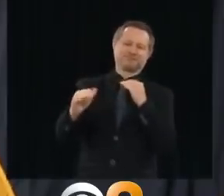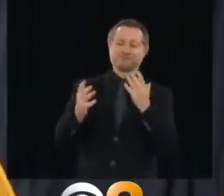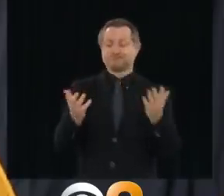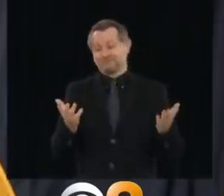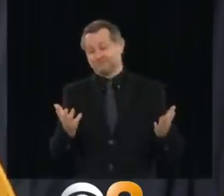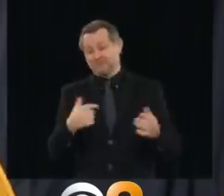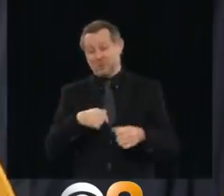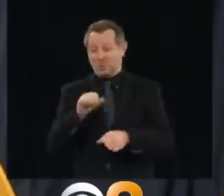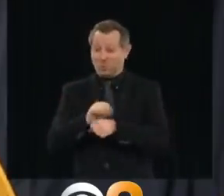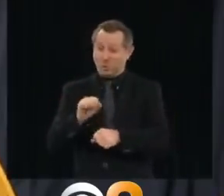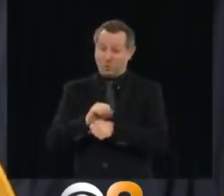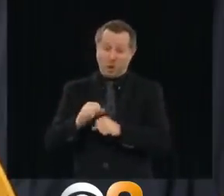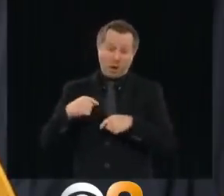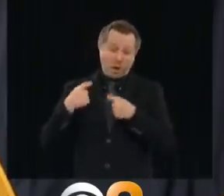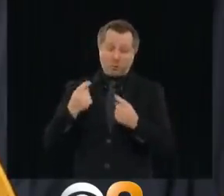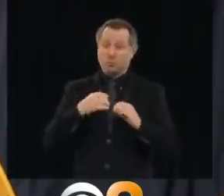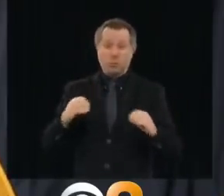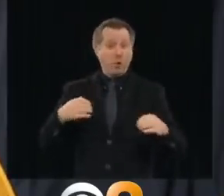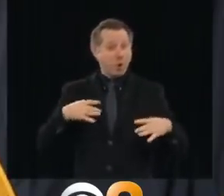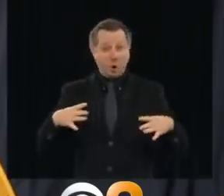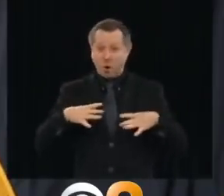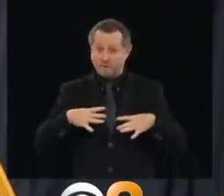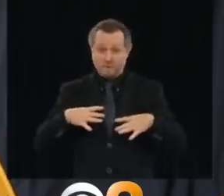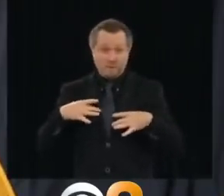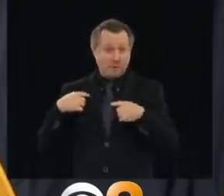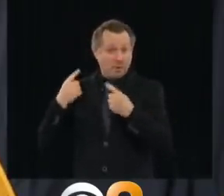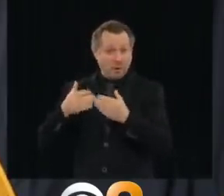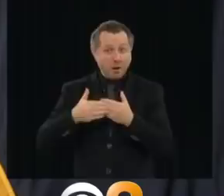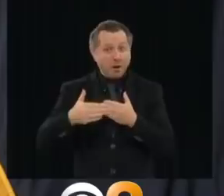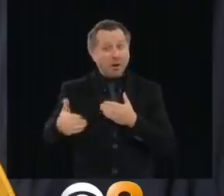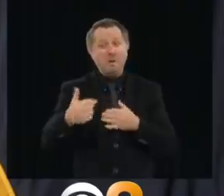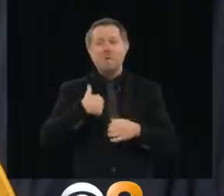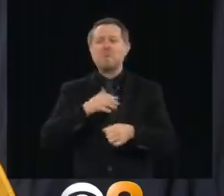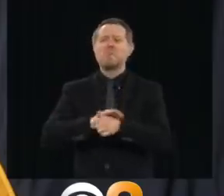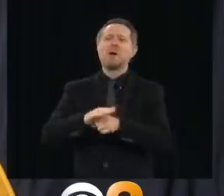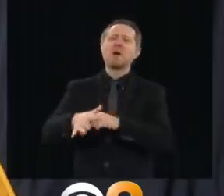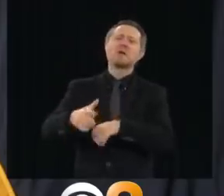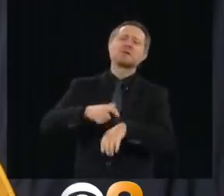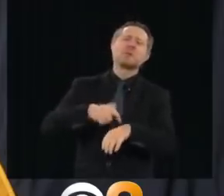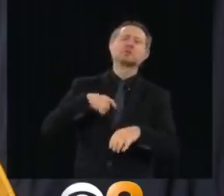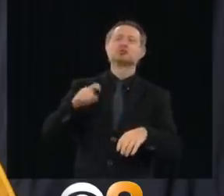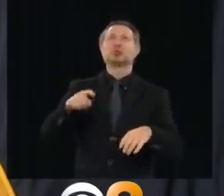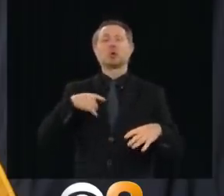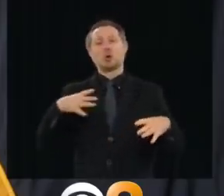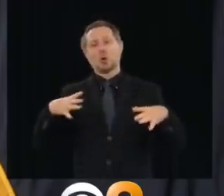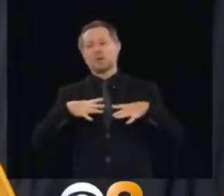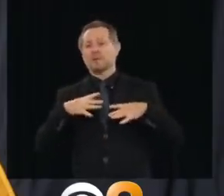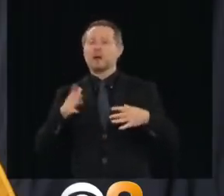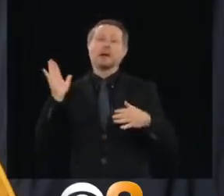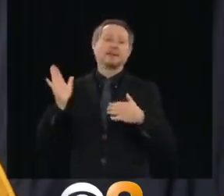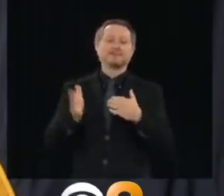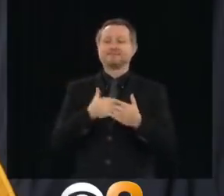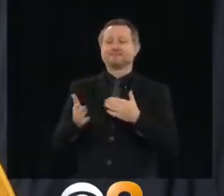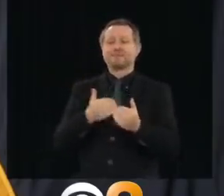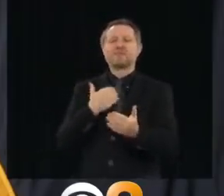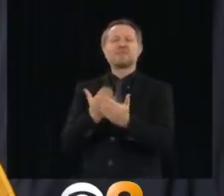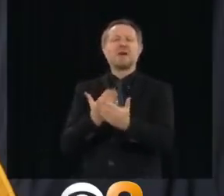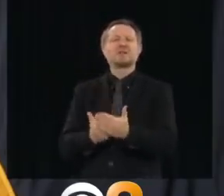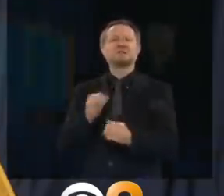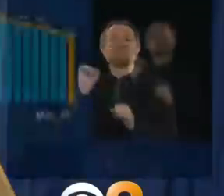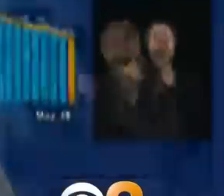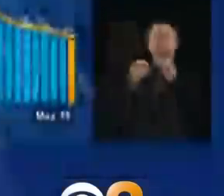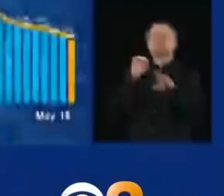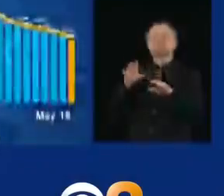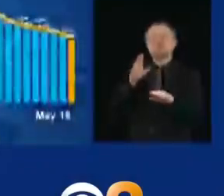time to take off 9 years now. I've added it up. Let's look at the facts today.